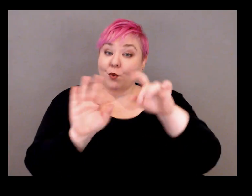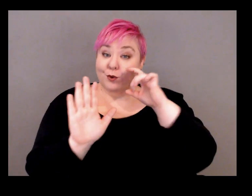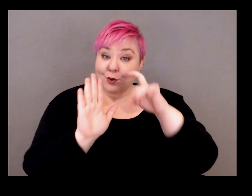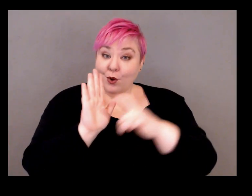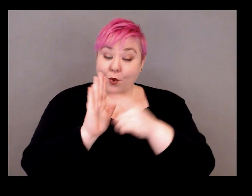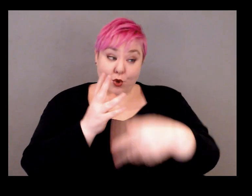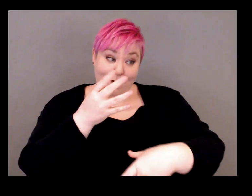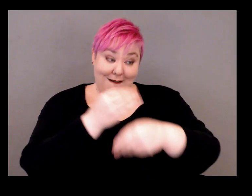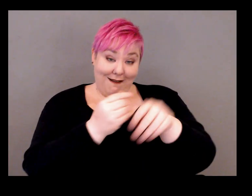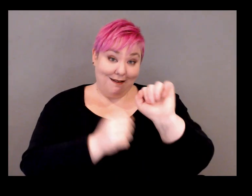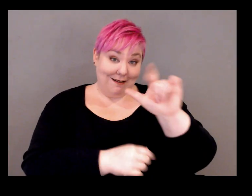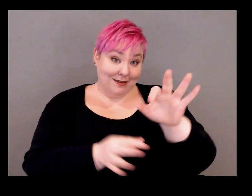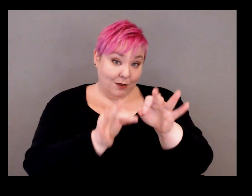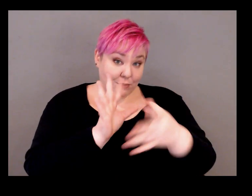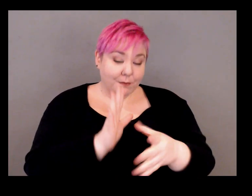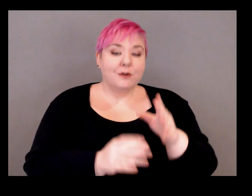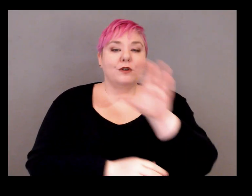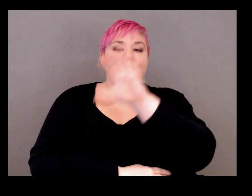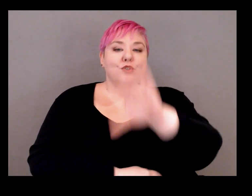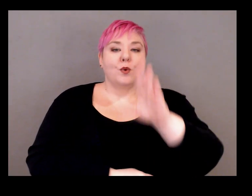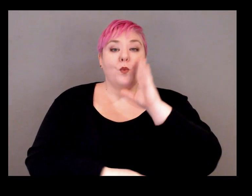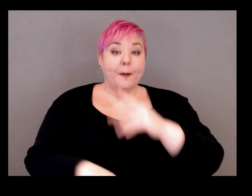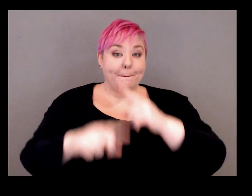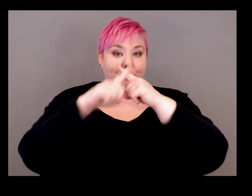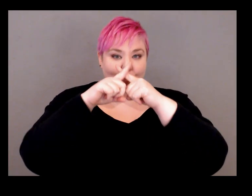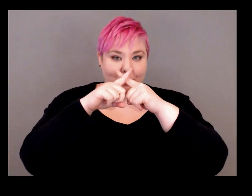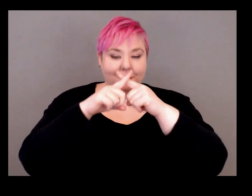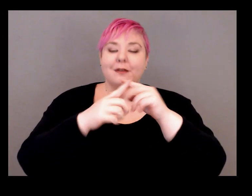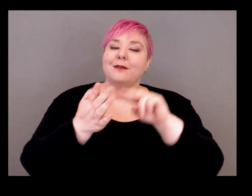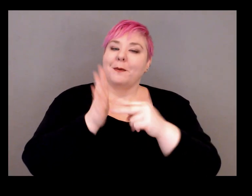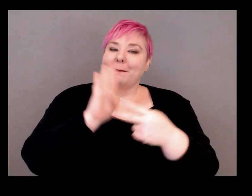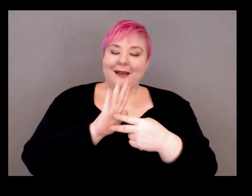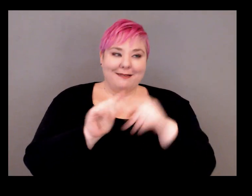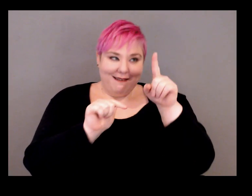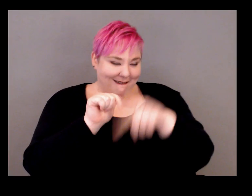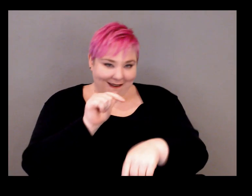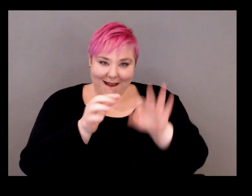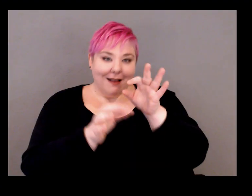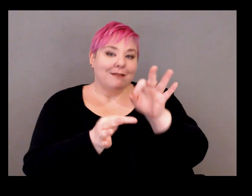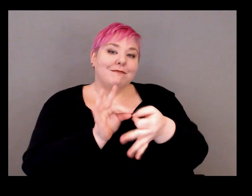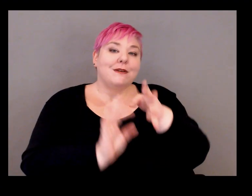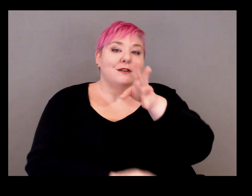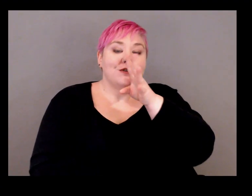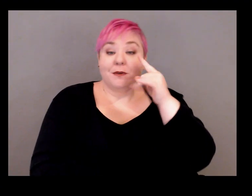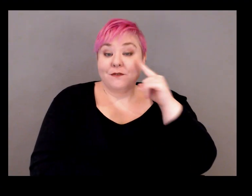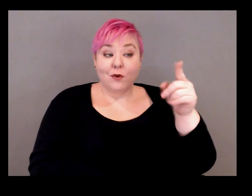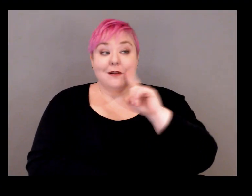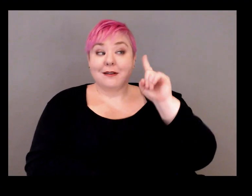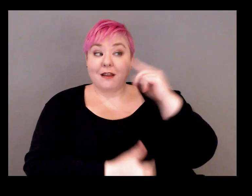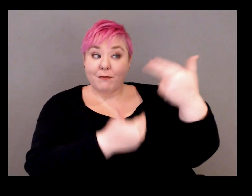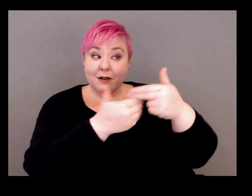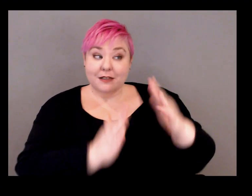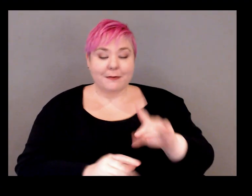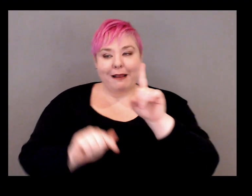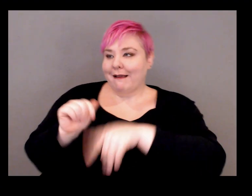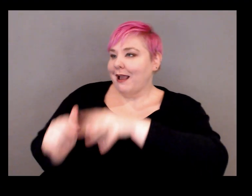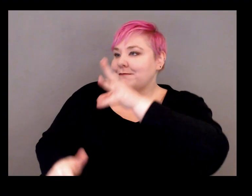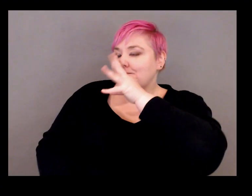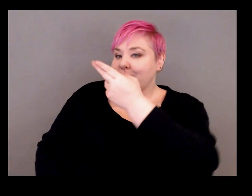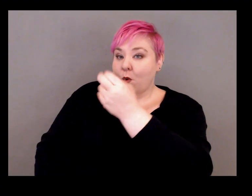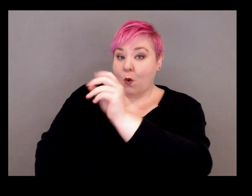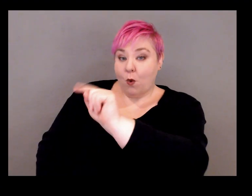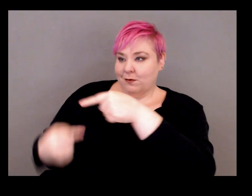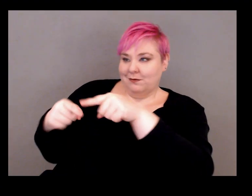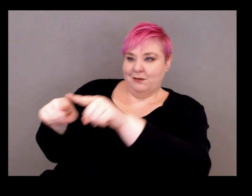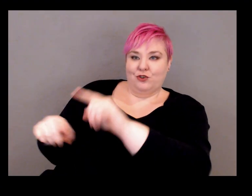add sign language interpreters, Zoom automatically mutes them. This prevents them from interpreting for deaf participants as well as speaking to the host during